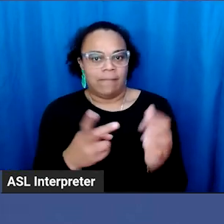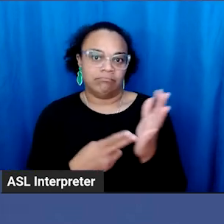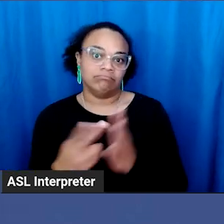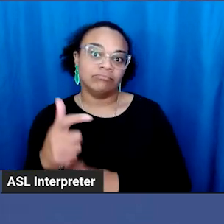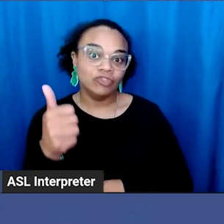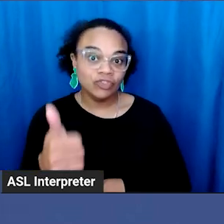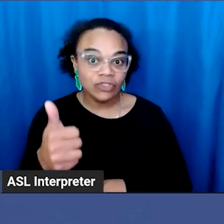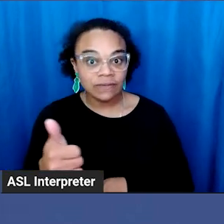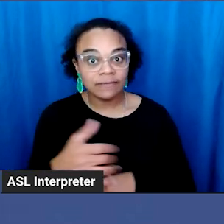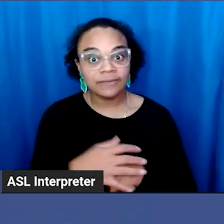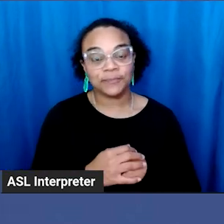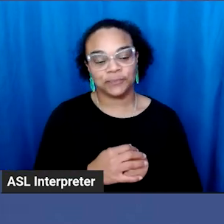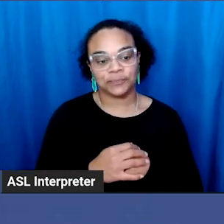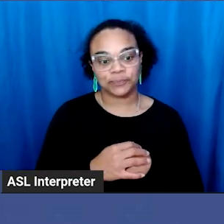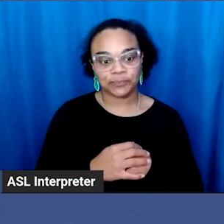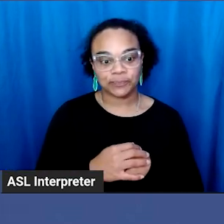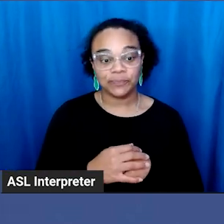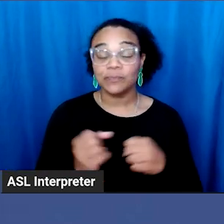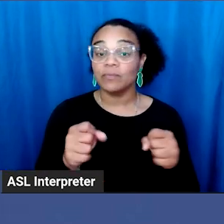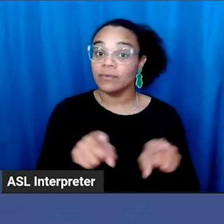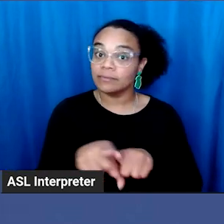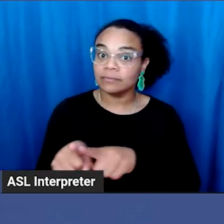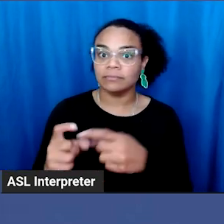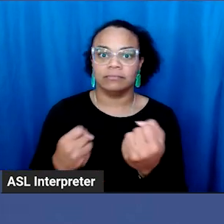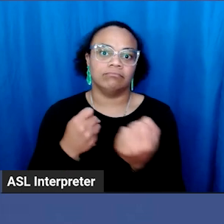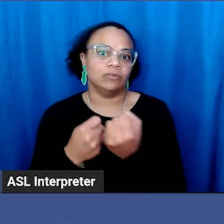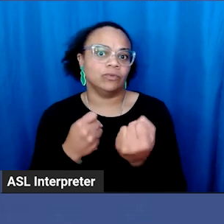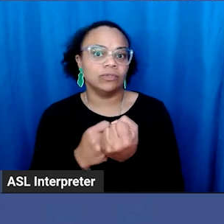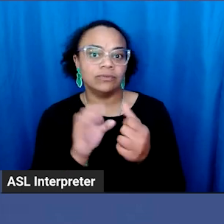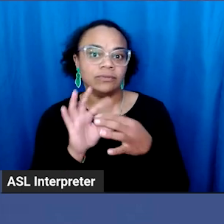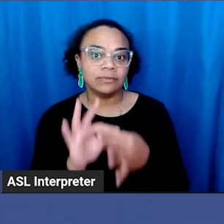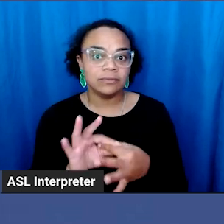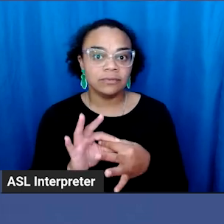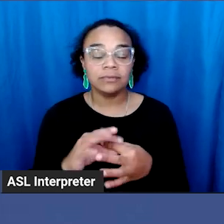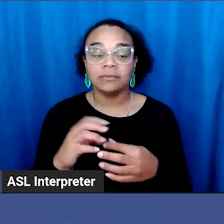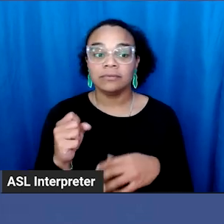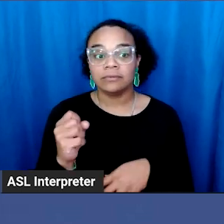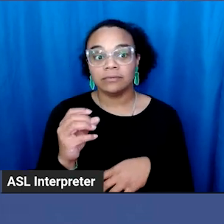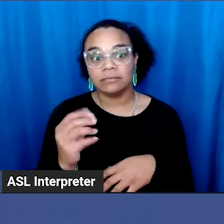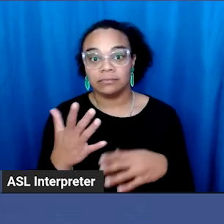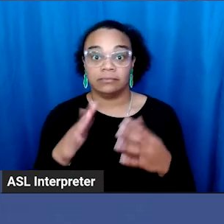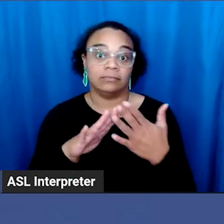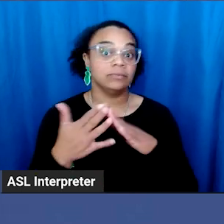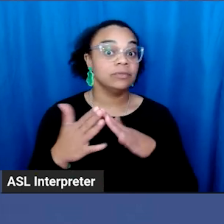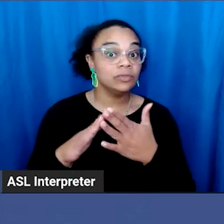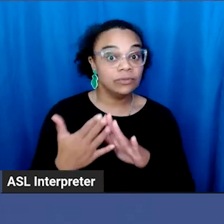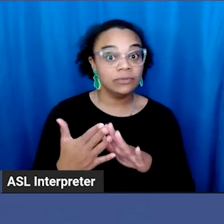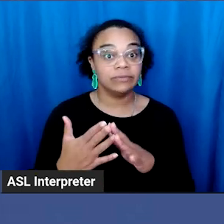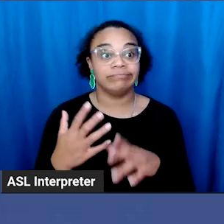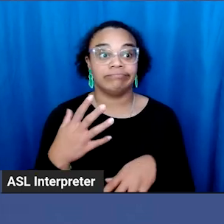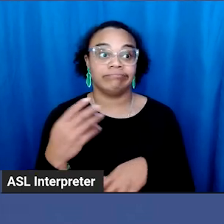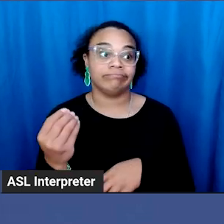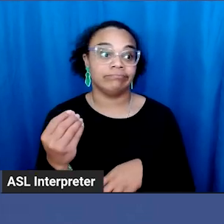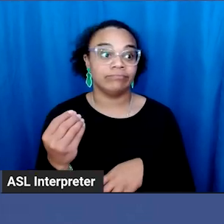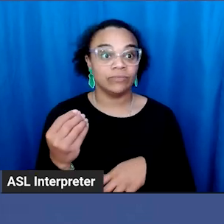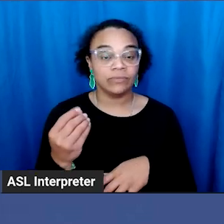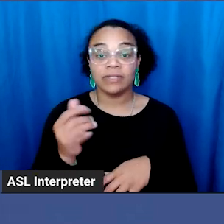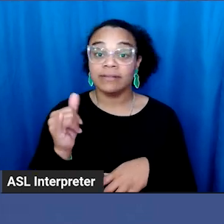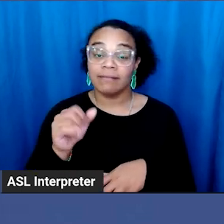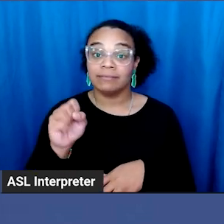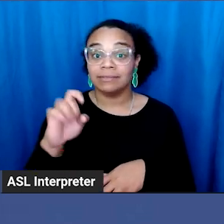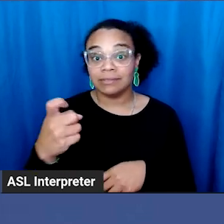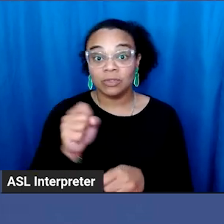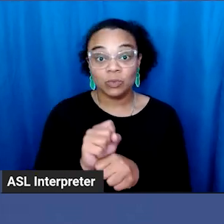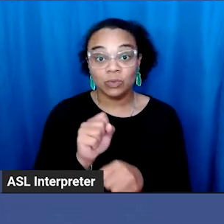yourself. And there's also supportive relationships. So communities and, especially like sex